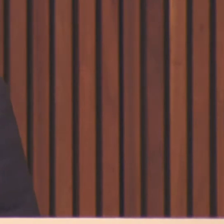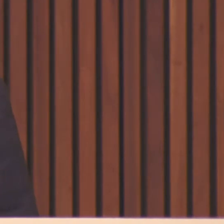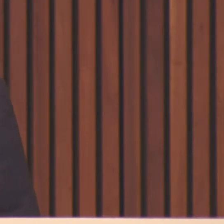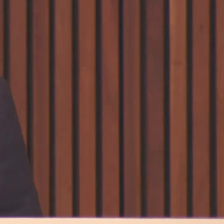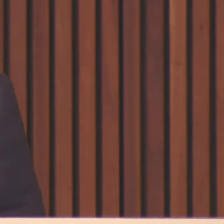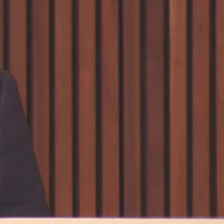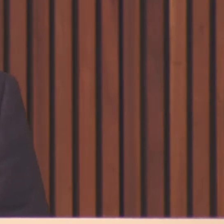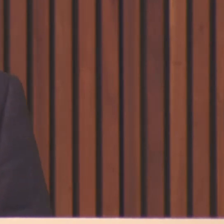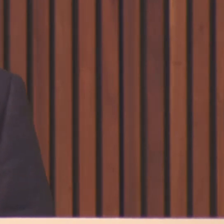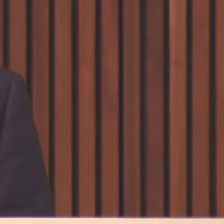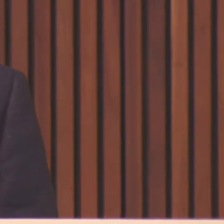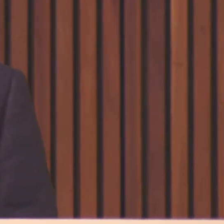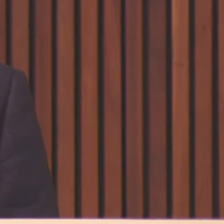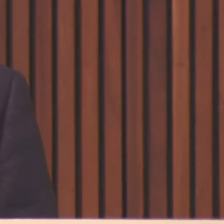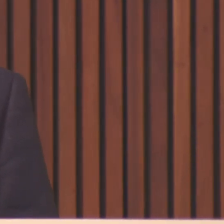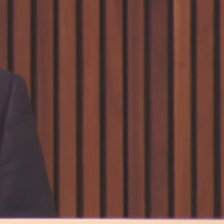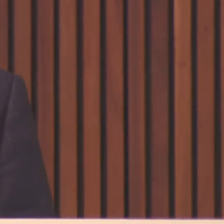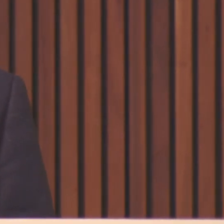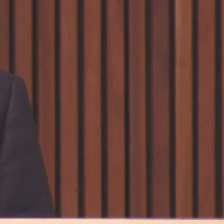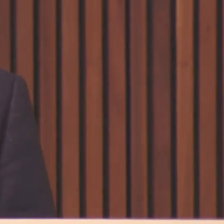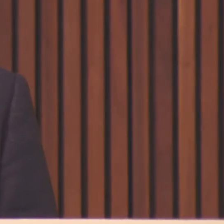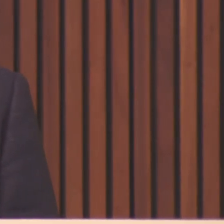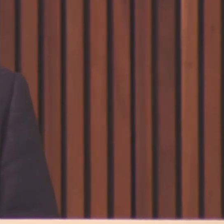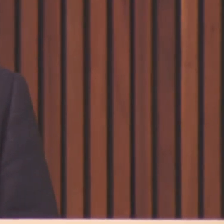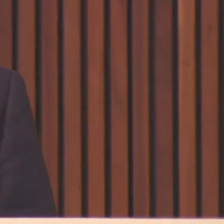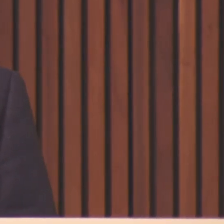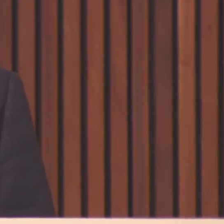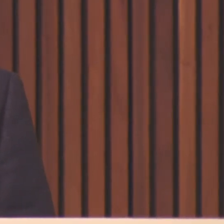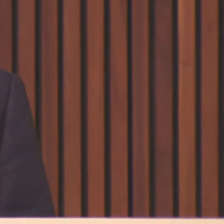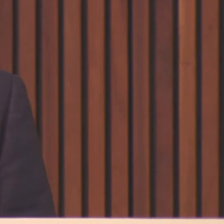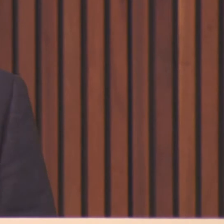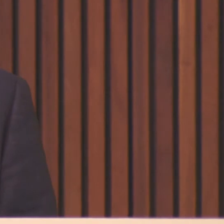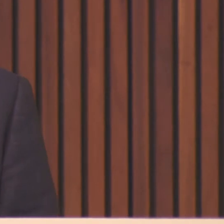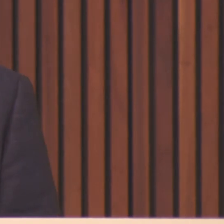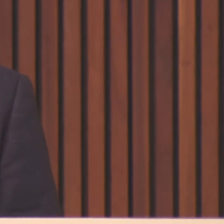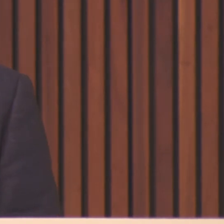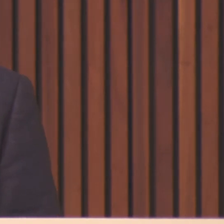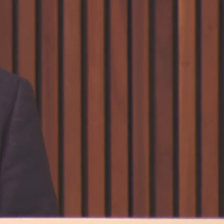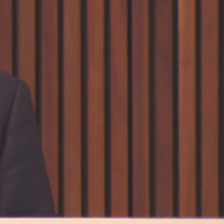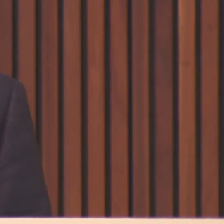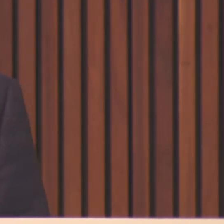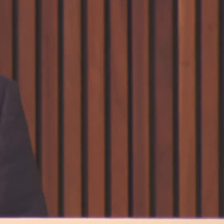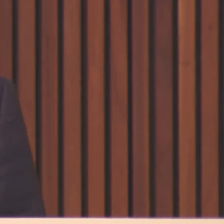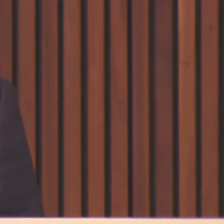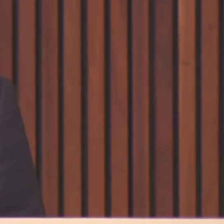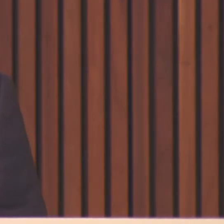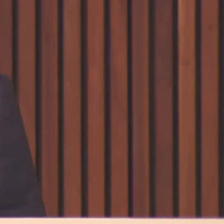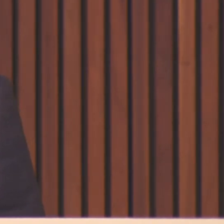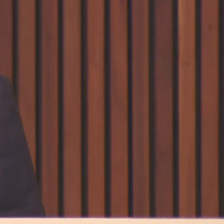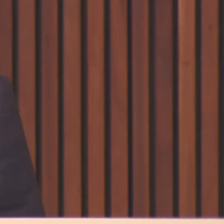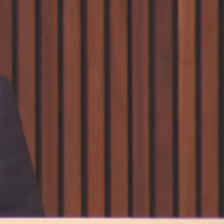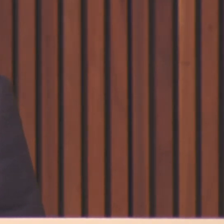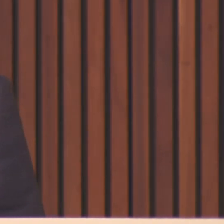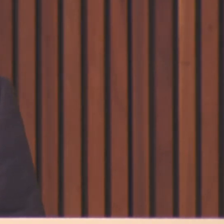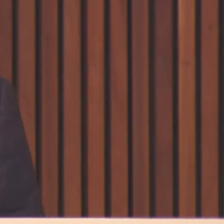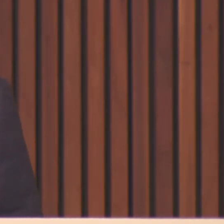because indeed what I hear certainly reflected back from not only people that I have the privilege to meet and work with, but